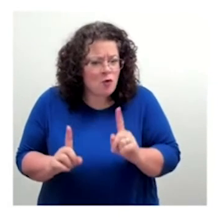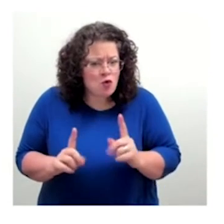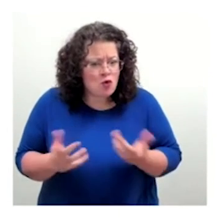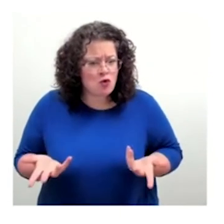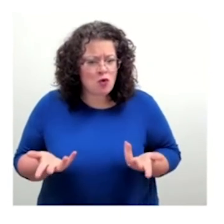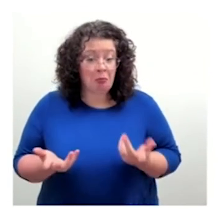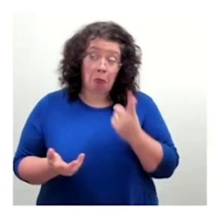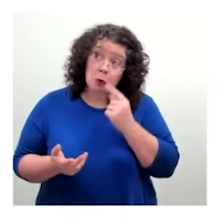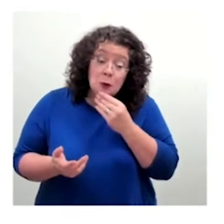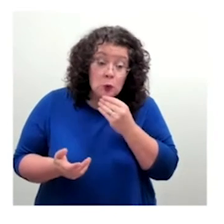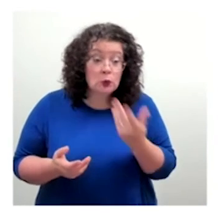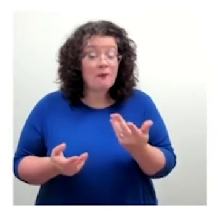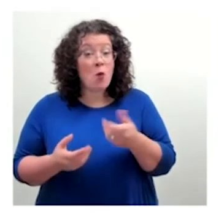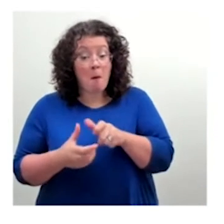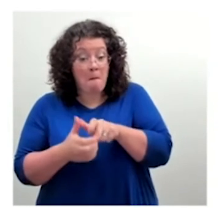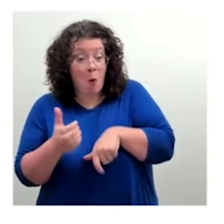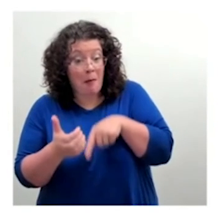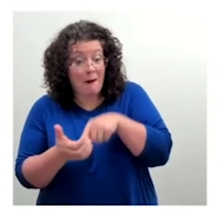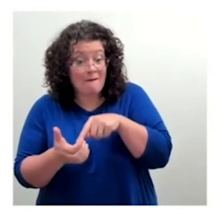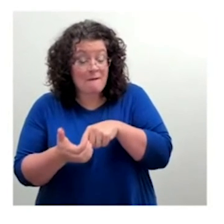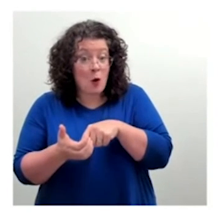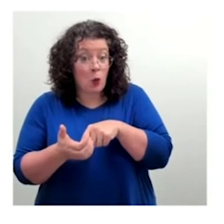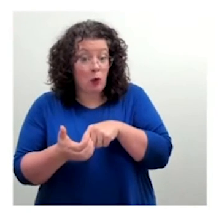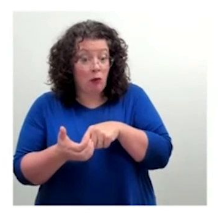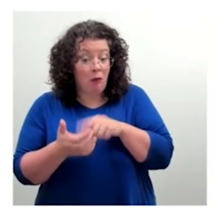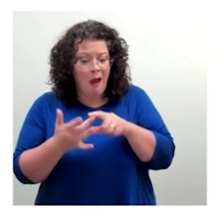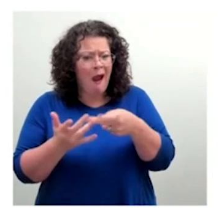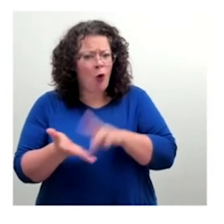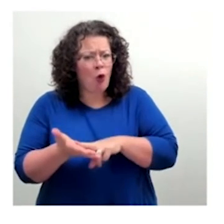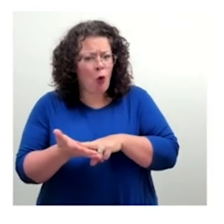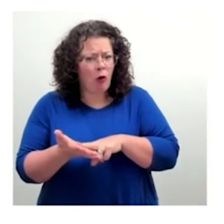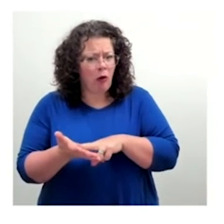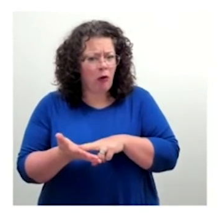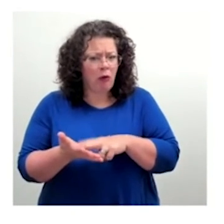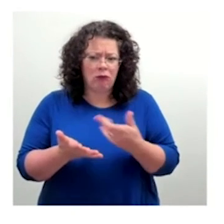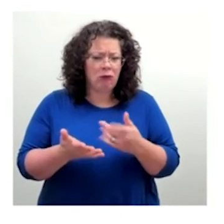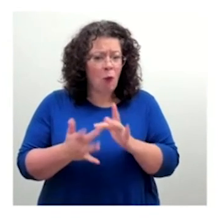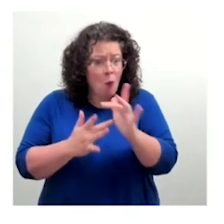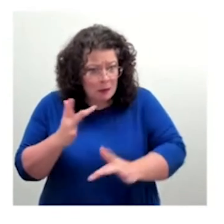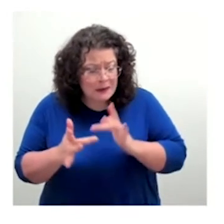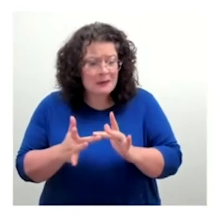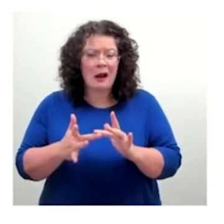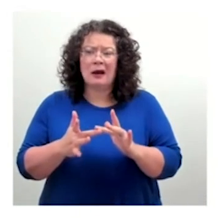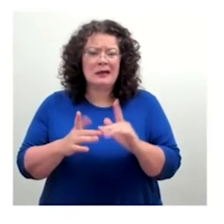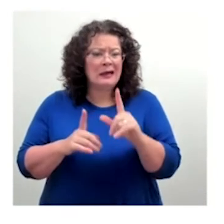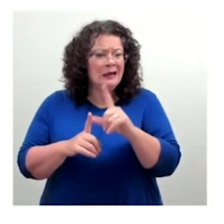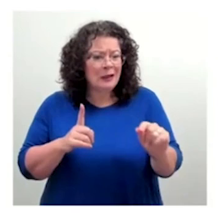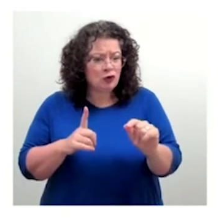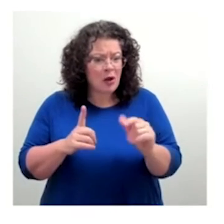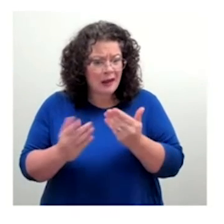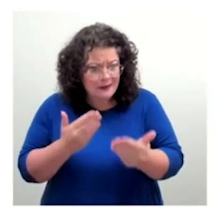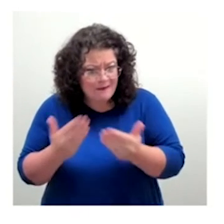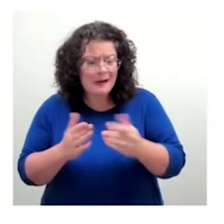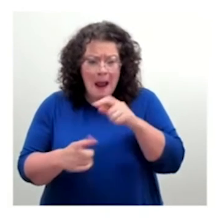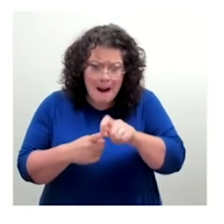be visible. I had a quick one with the NHS Test and Trace app, pushing the screenshot through. For that one, I think you'd really have to say it